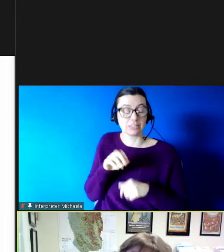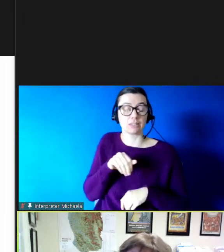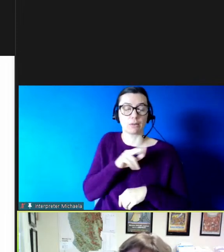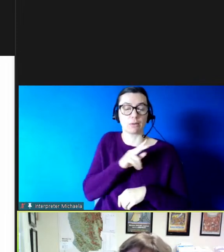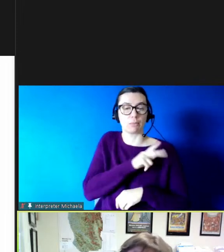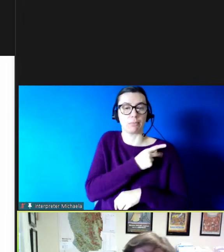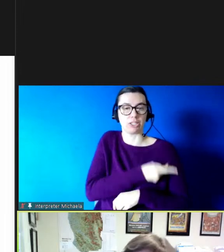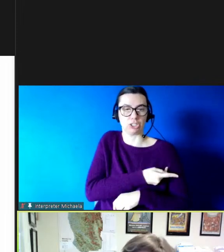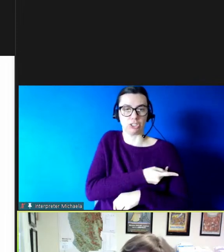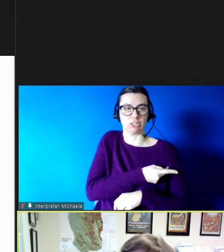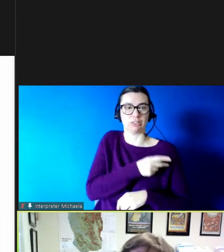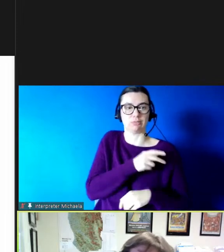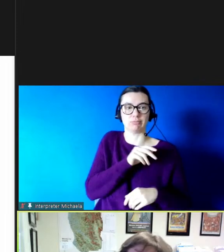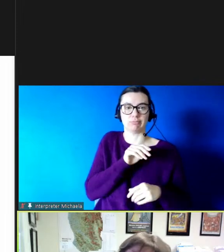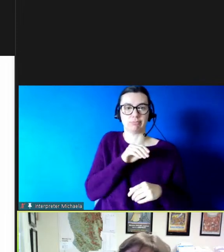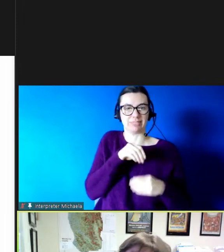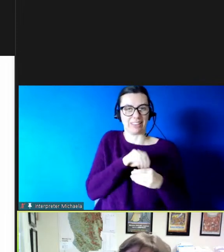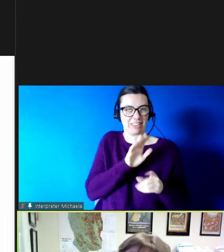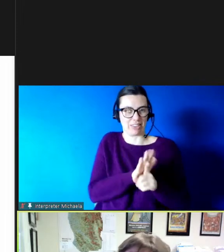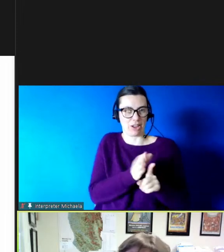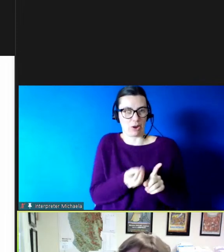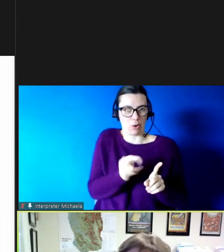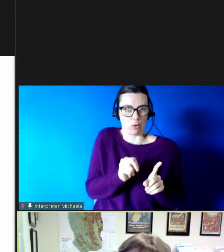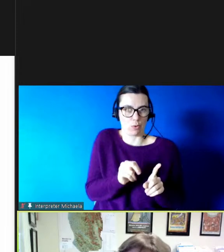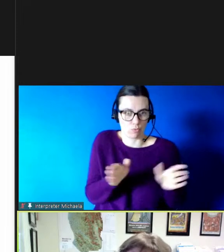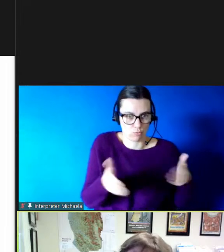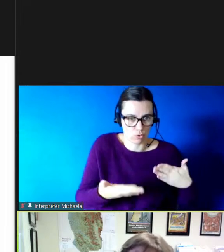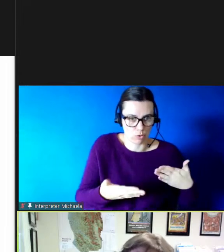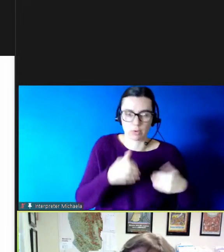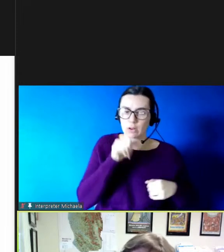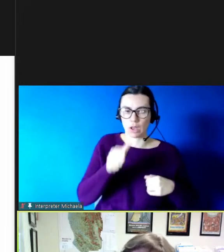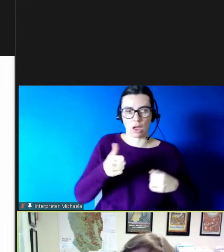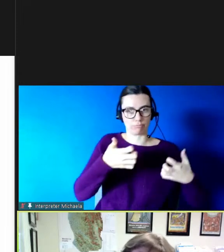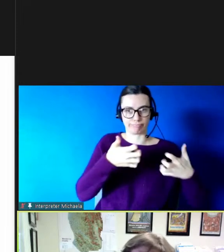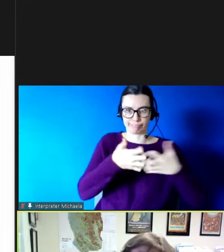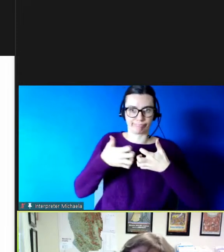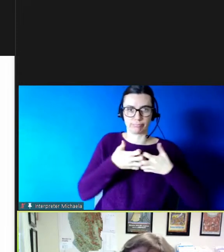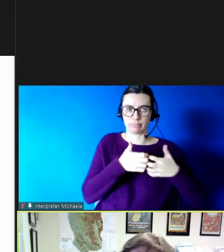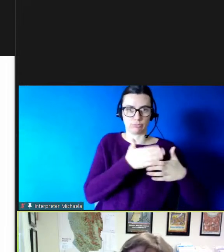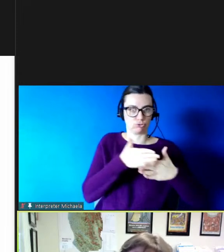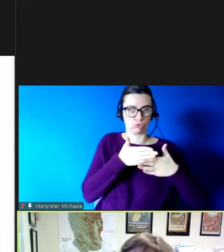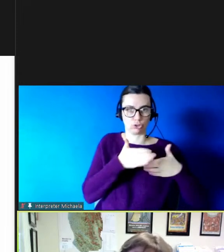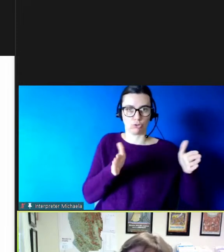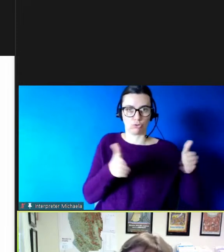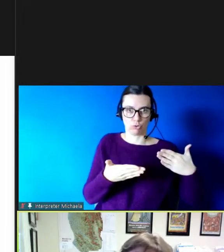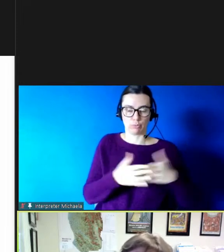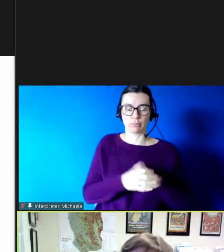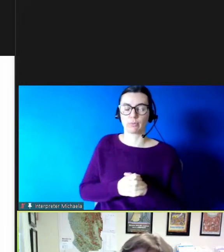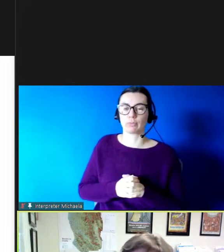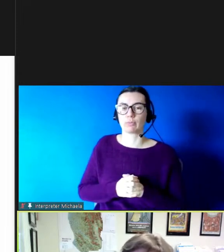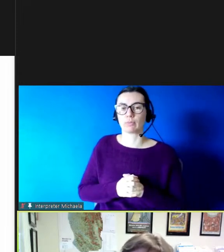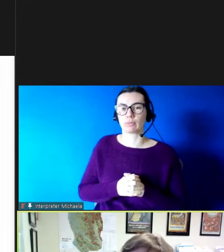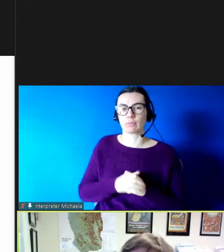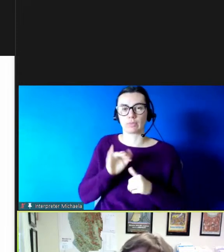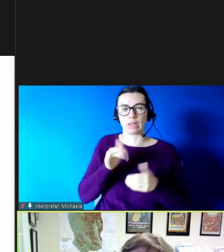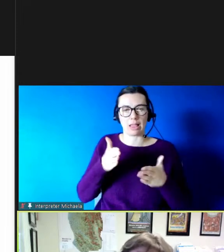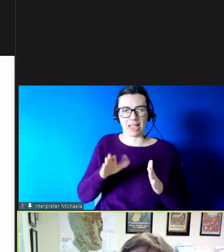their own rooms, not joint rooms, would they be allowed for patients toward the end of